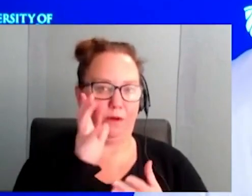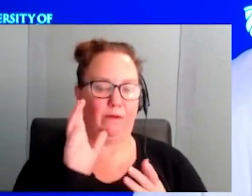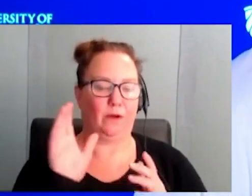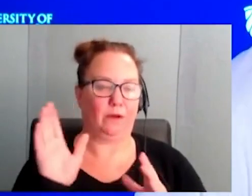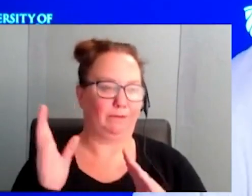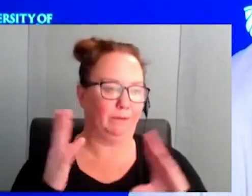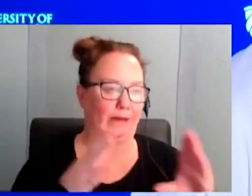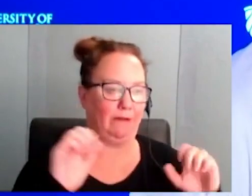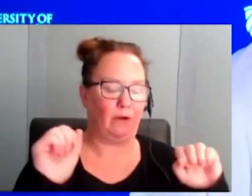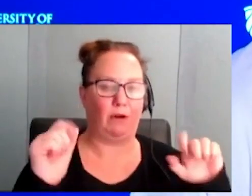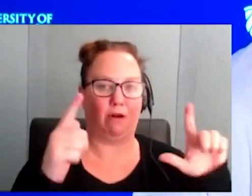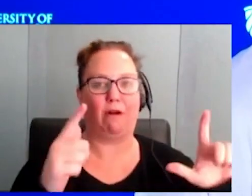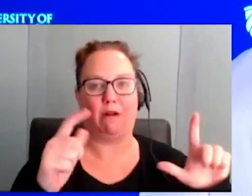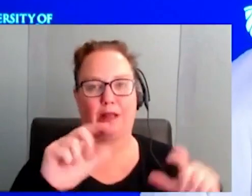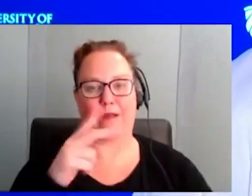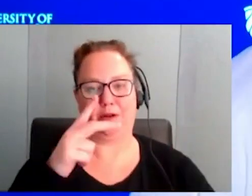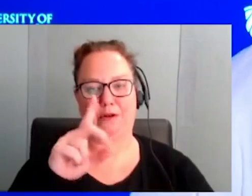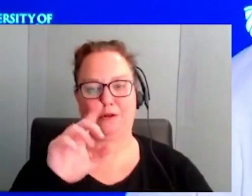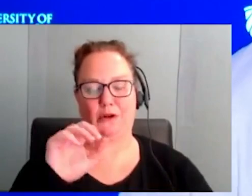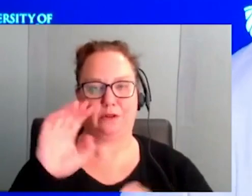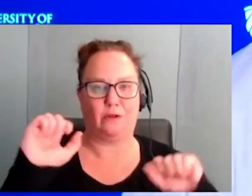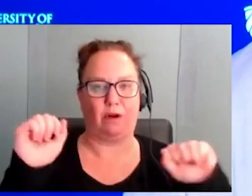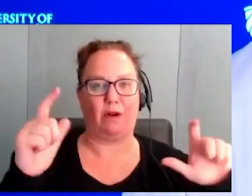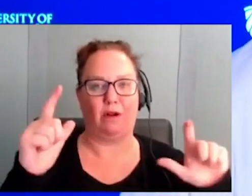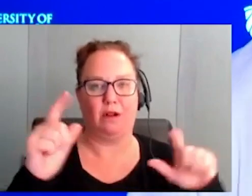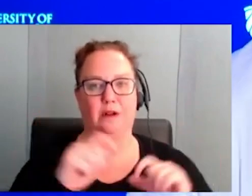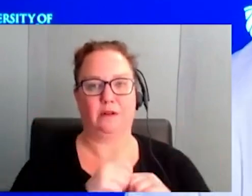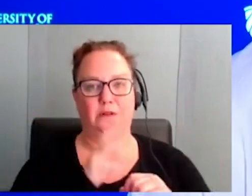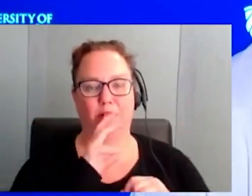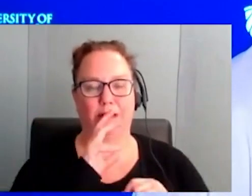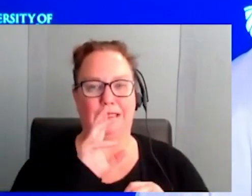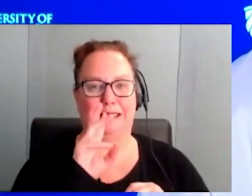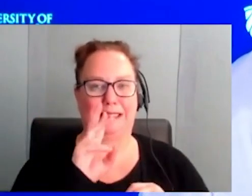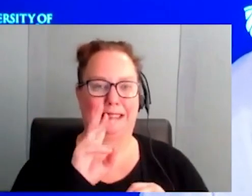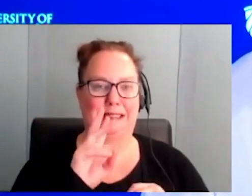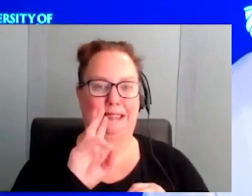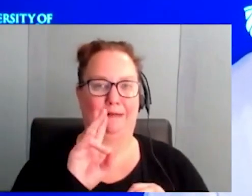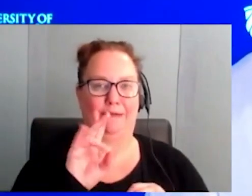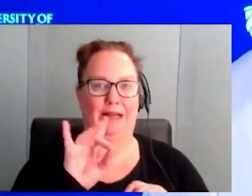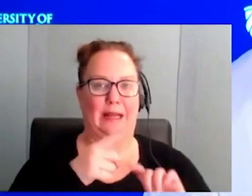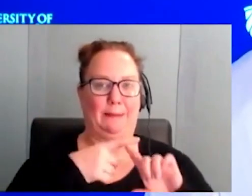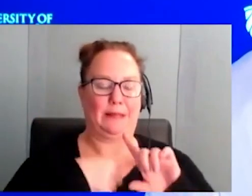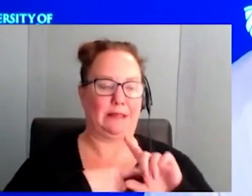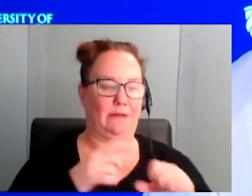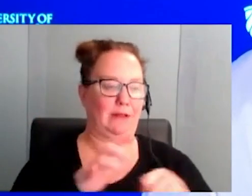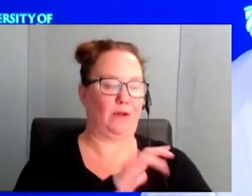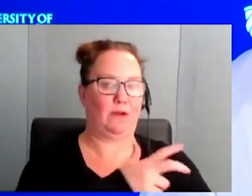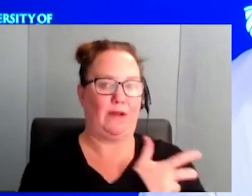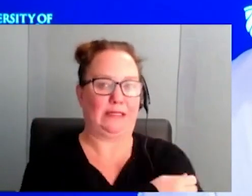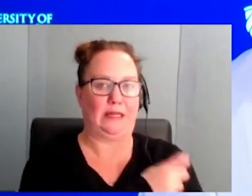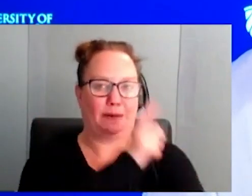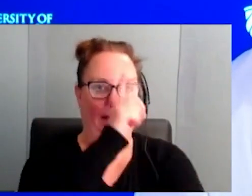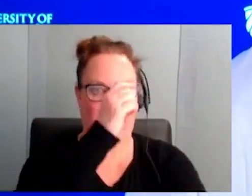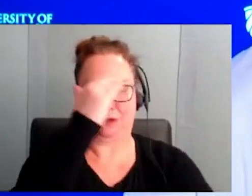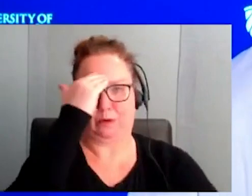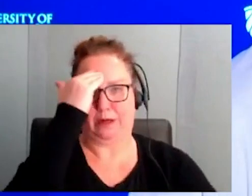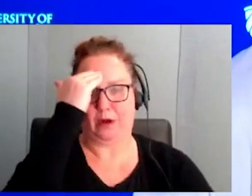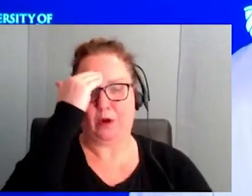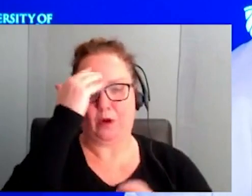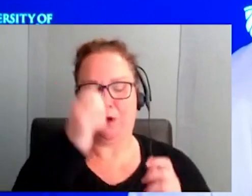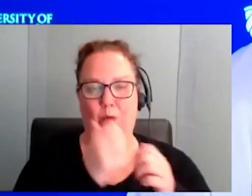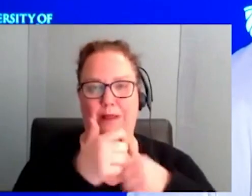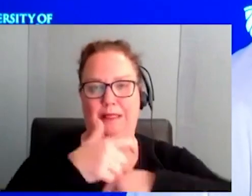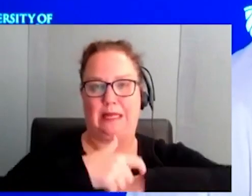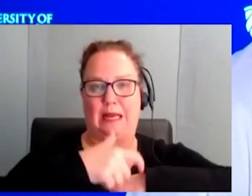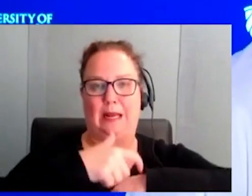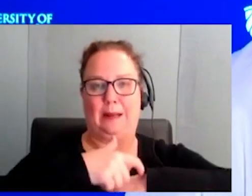especially that third dose, especially if we're talking 6 or 8 months after that full vaccination, because we know that with time,